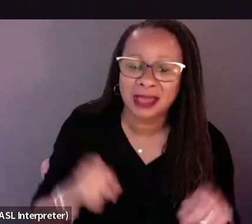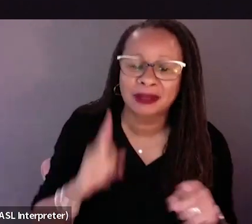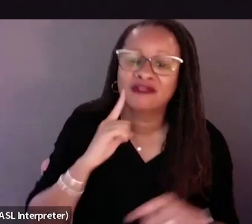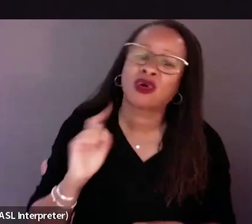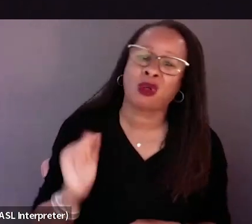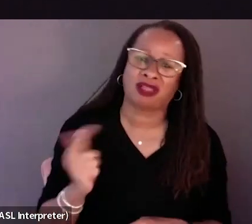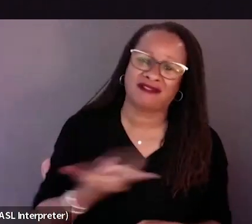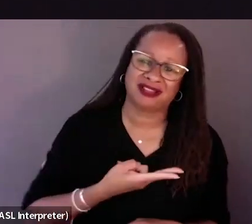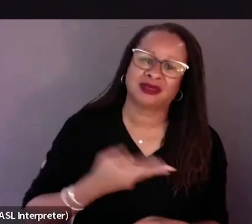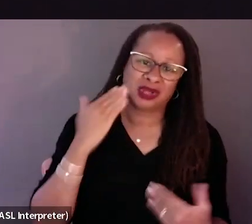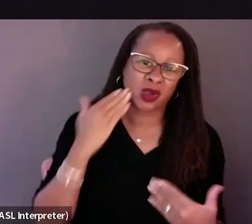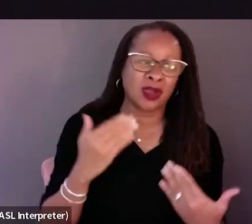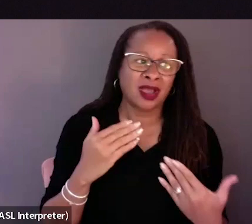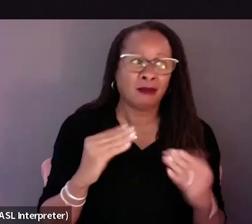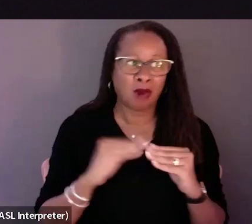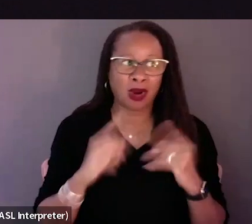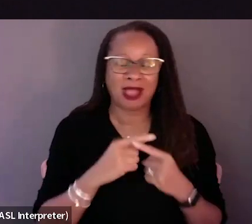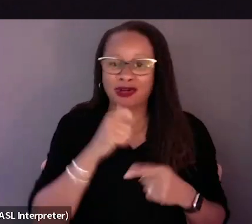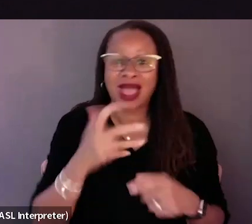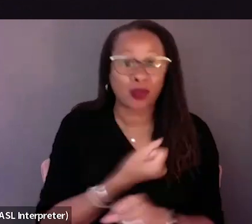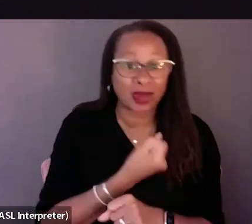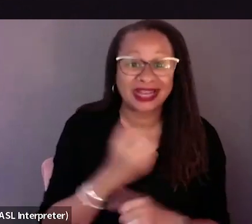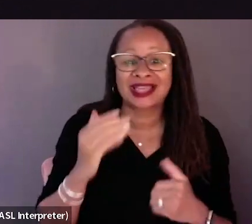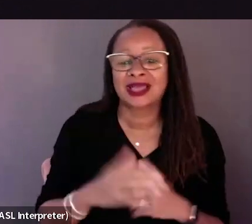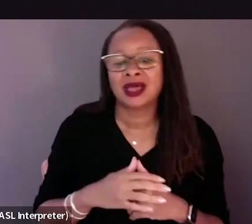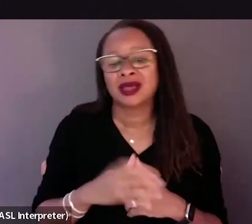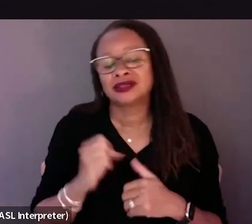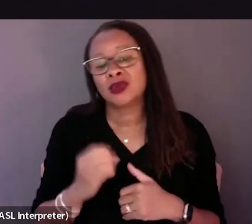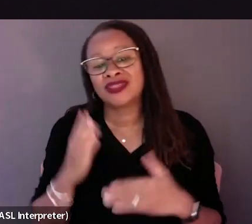us. So the ending words of